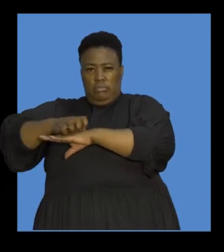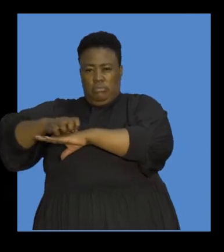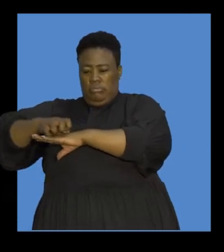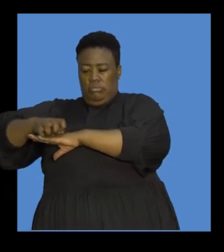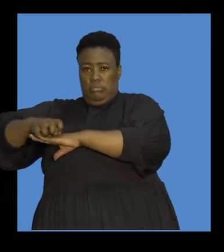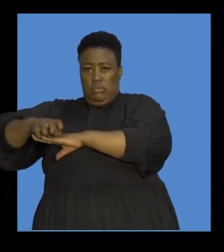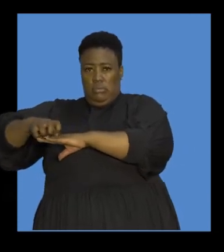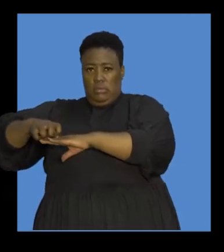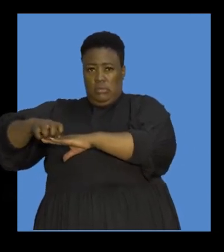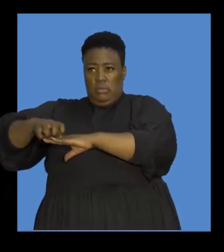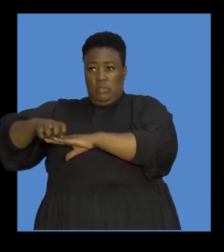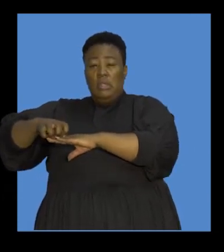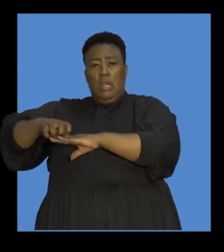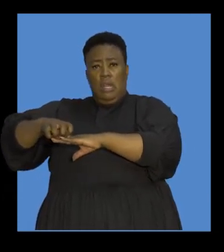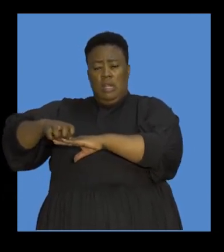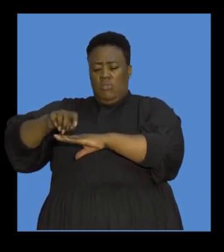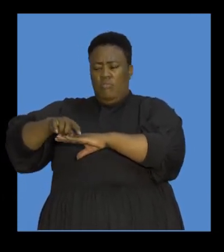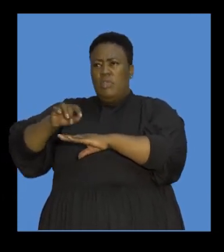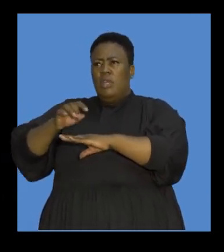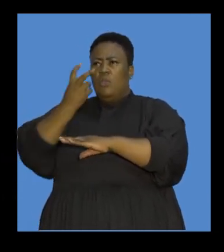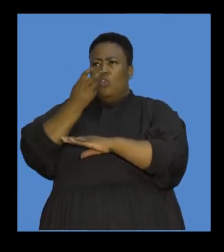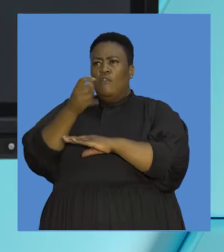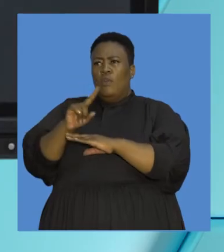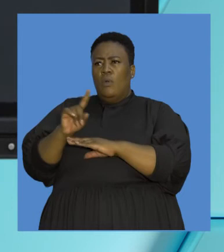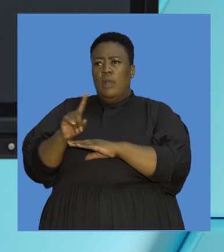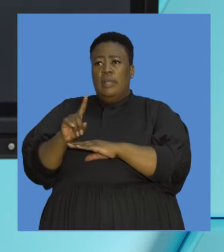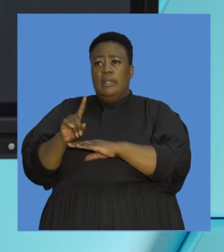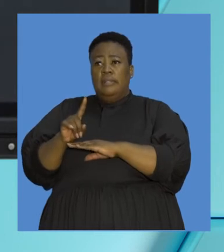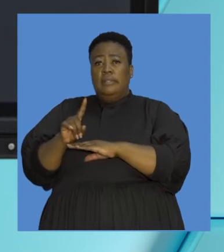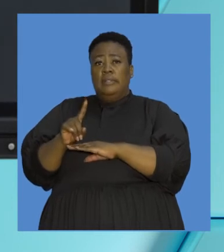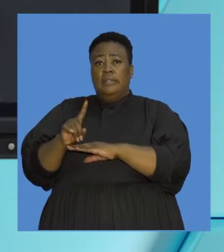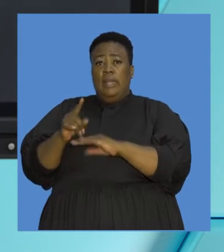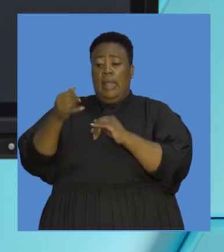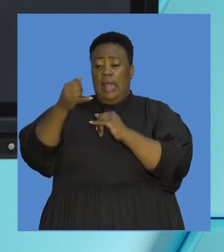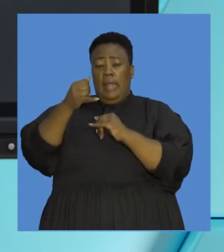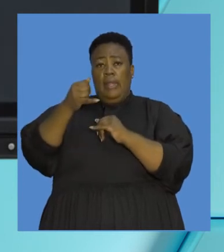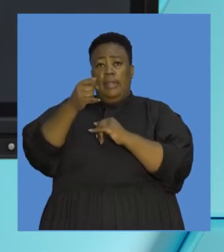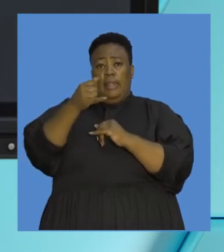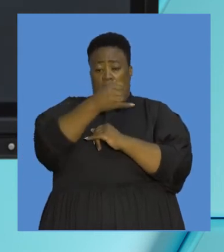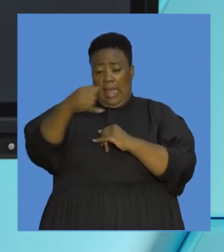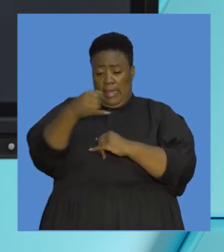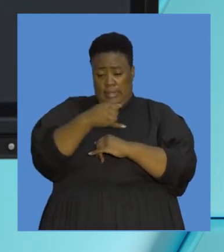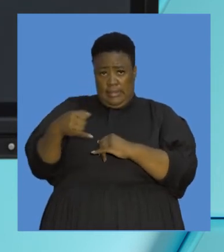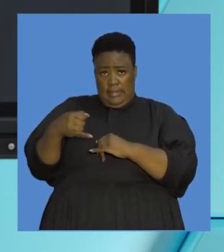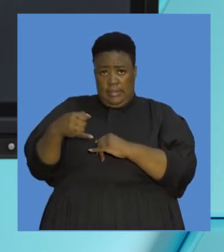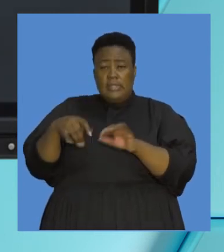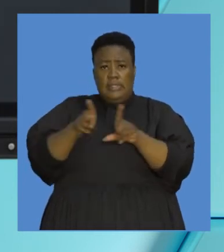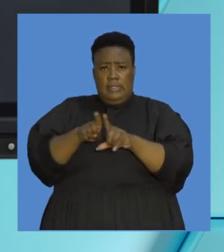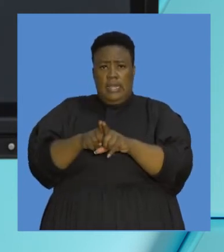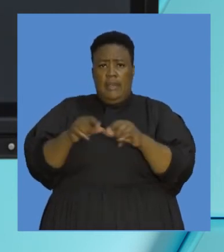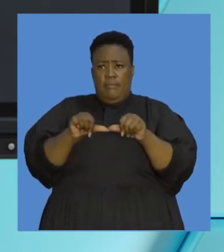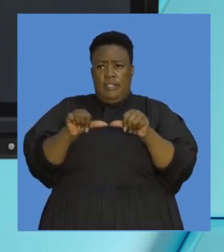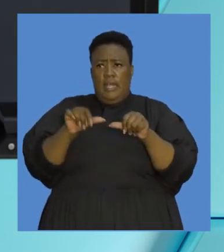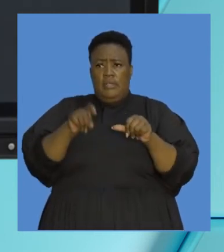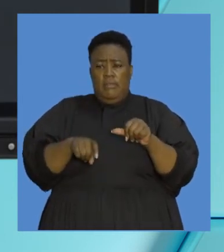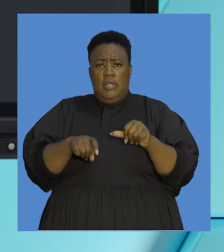What's important here? What am I looking for? Those two lines must be the same size because the brick is at